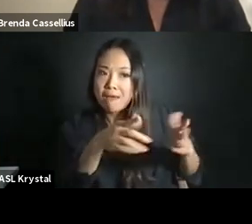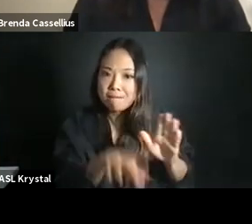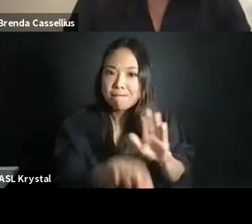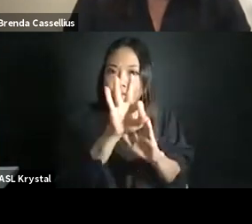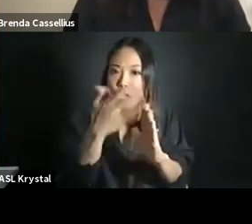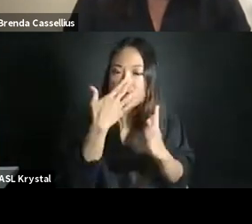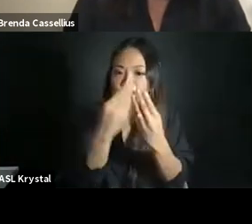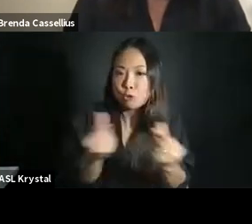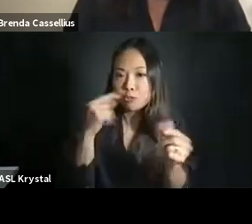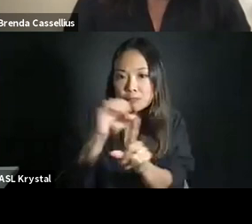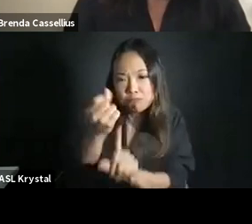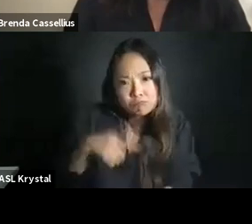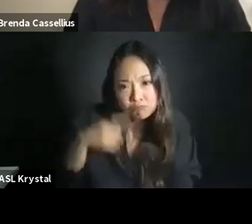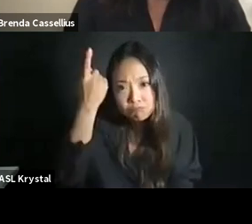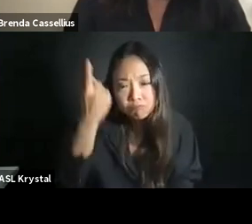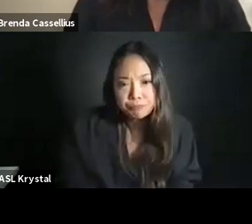situations